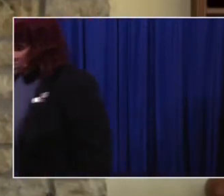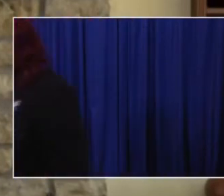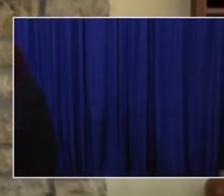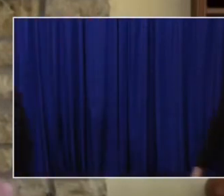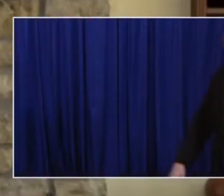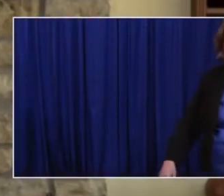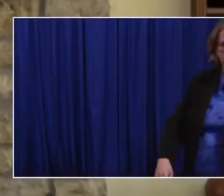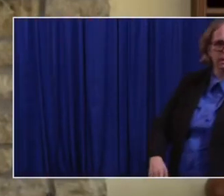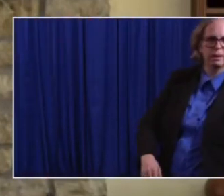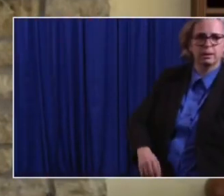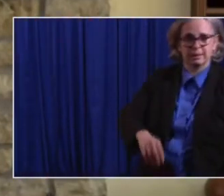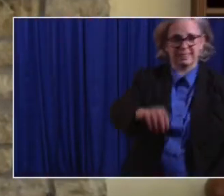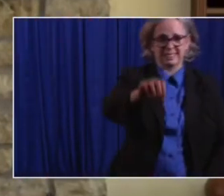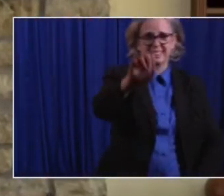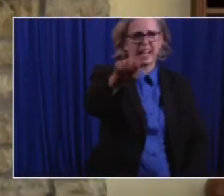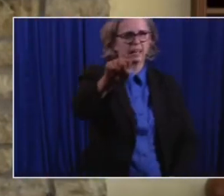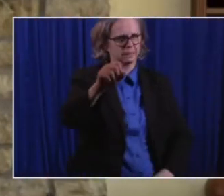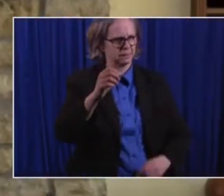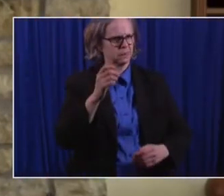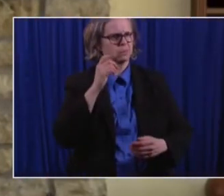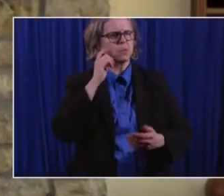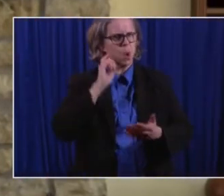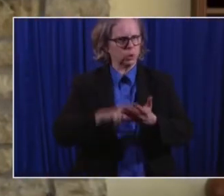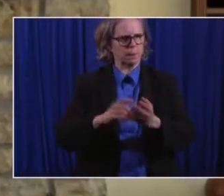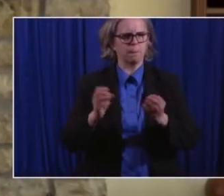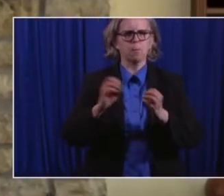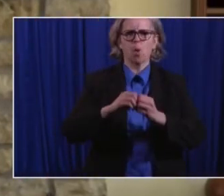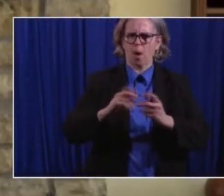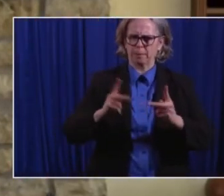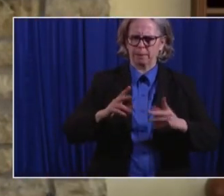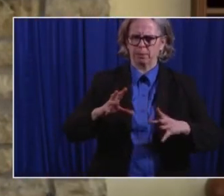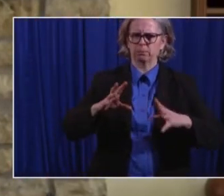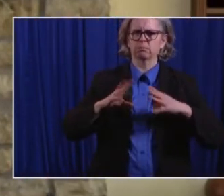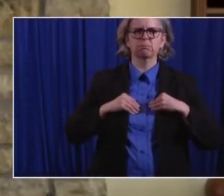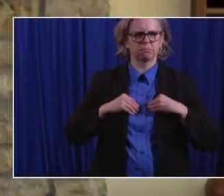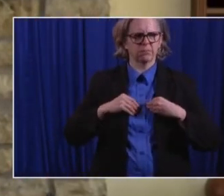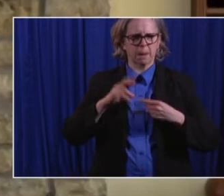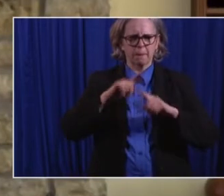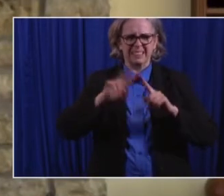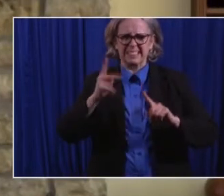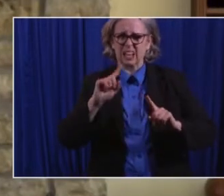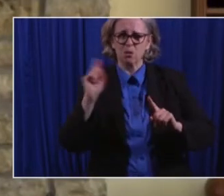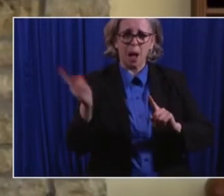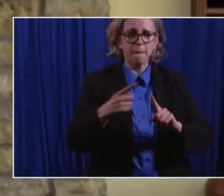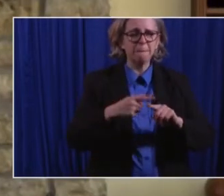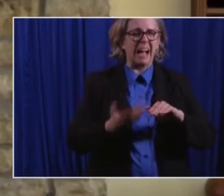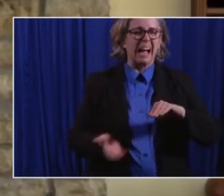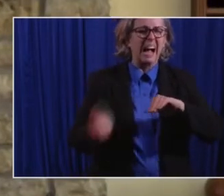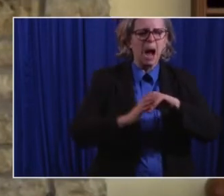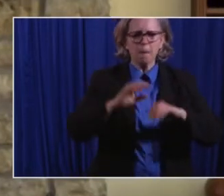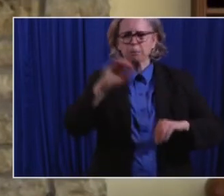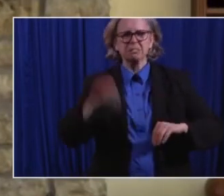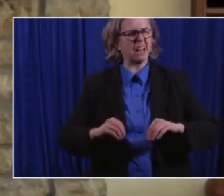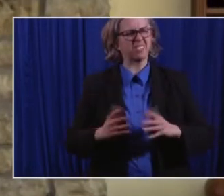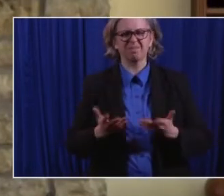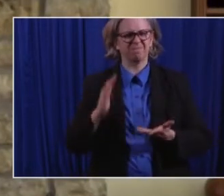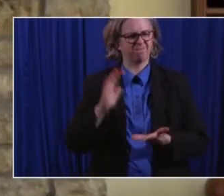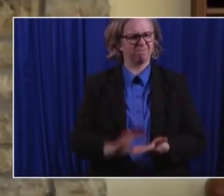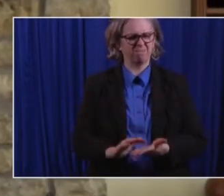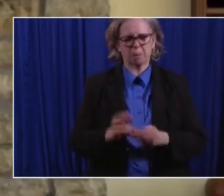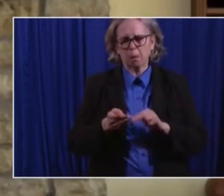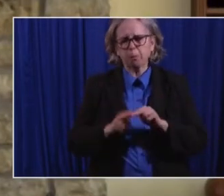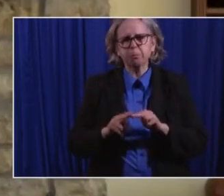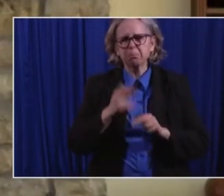but not huge. I'll be able to answer that question more in a week or 10 days. We're literally just starting